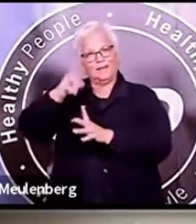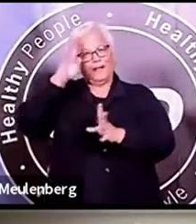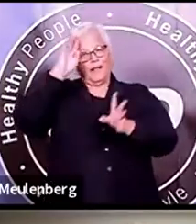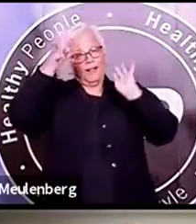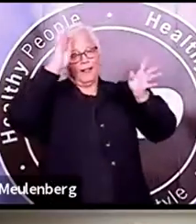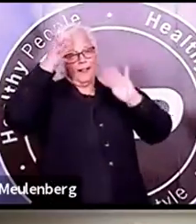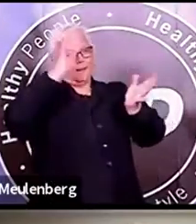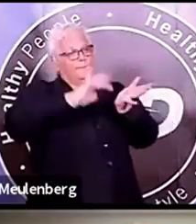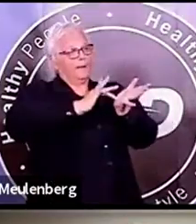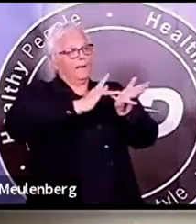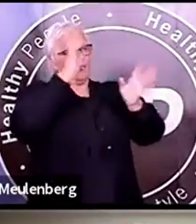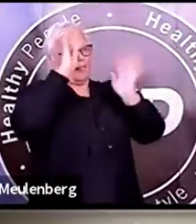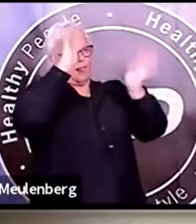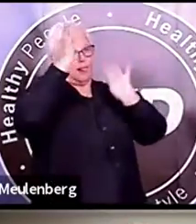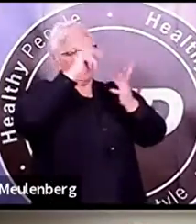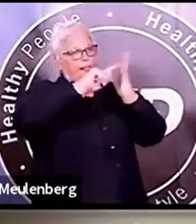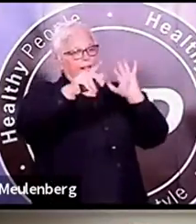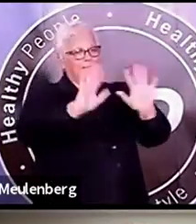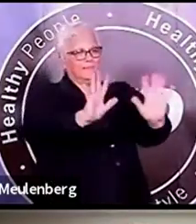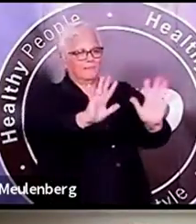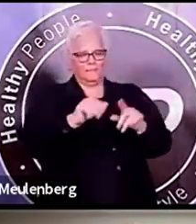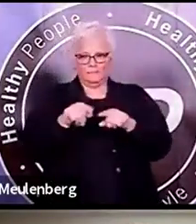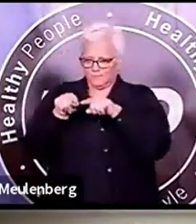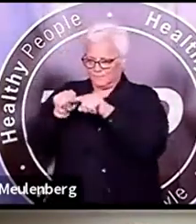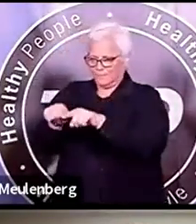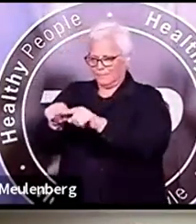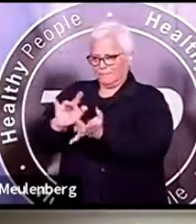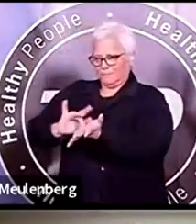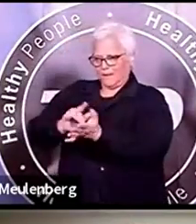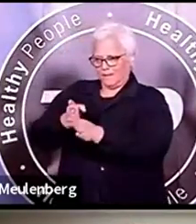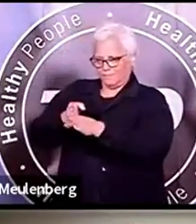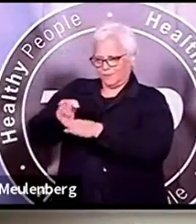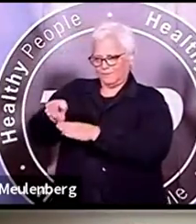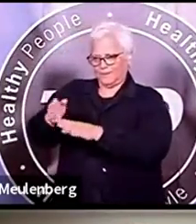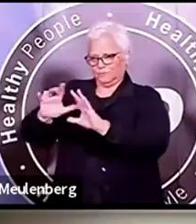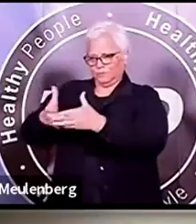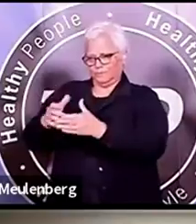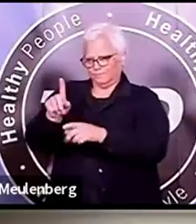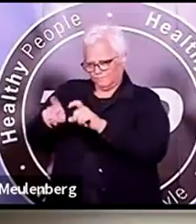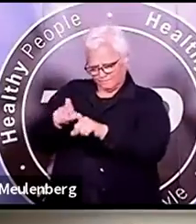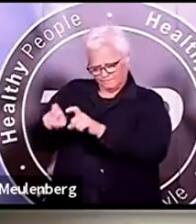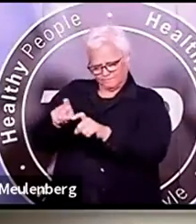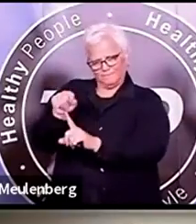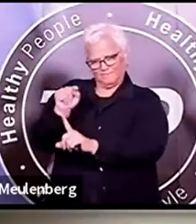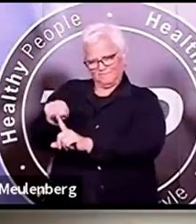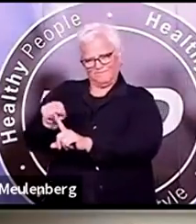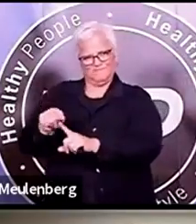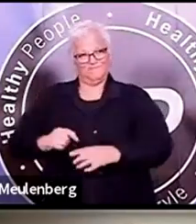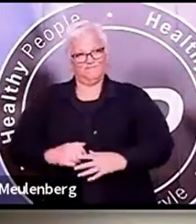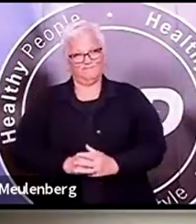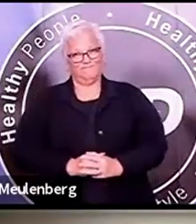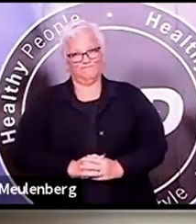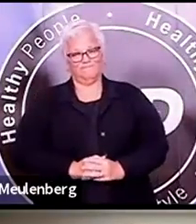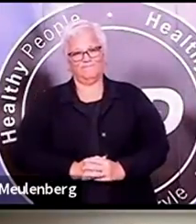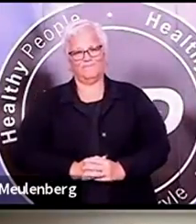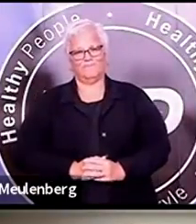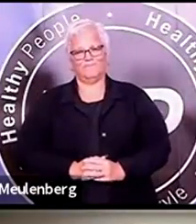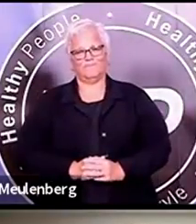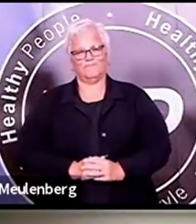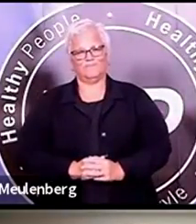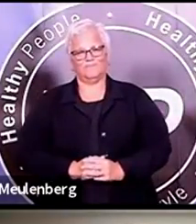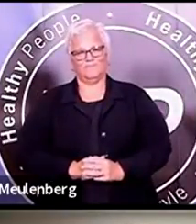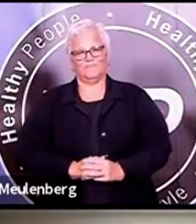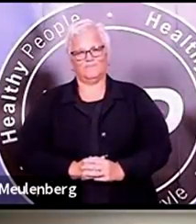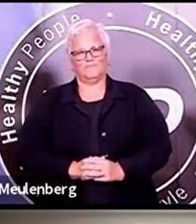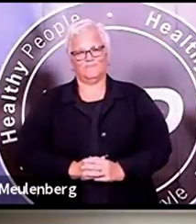so important for us as a community when you hear stories like you hear from these doctors today.